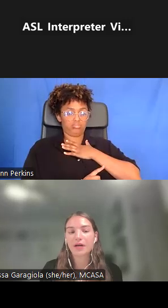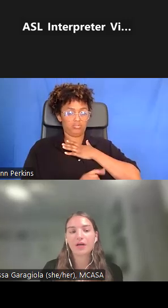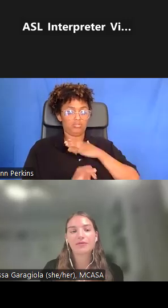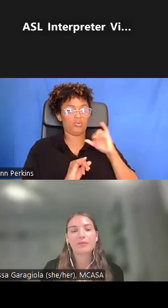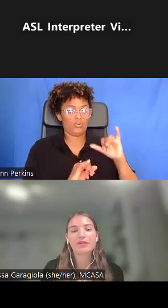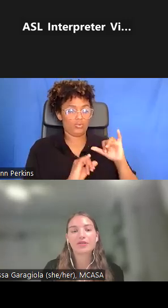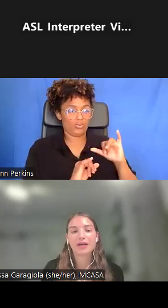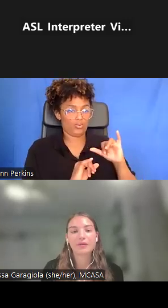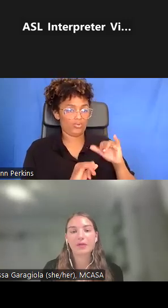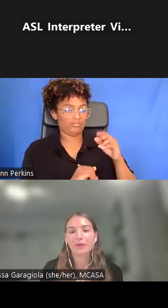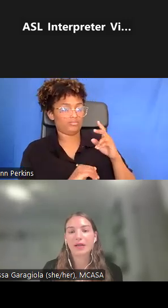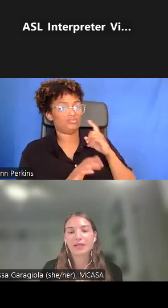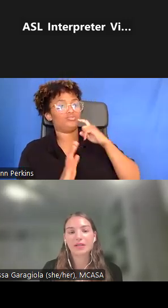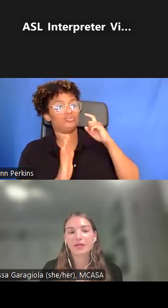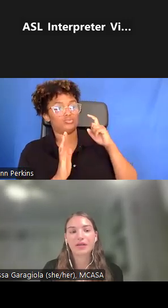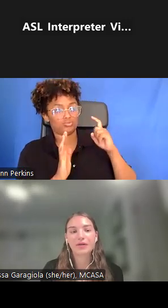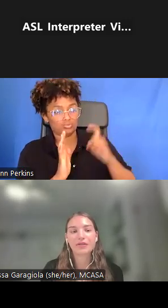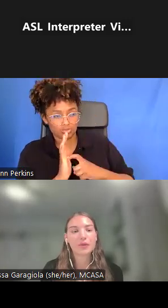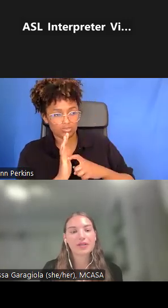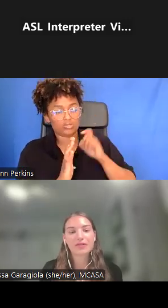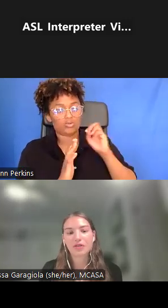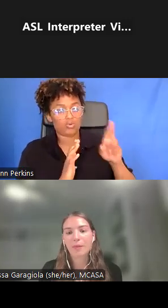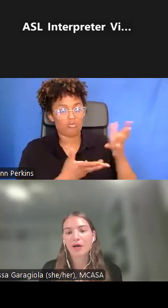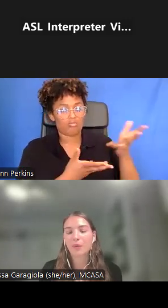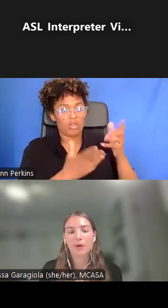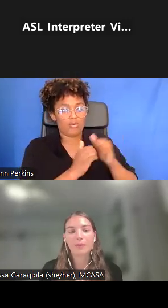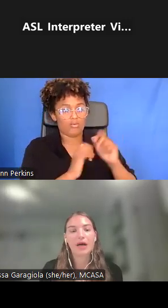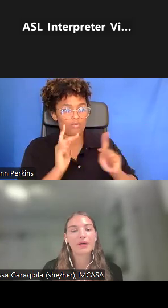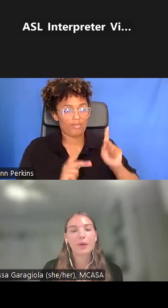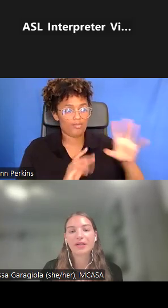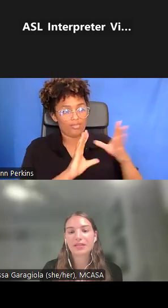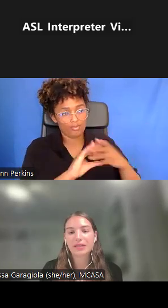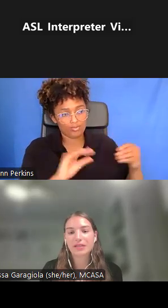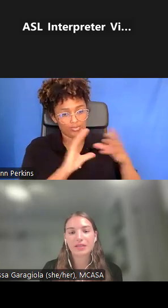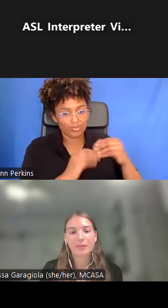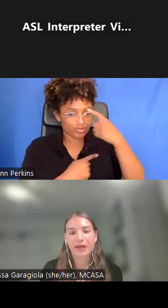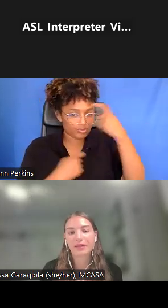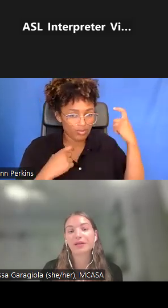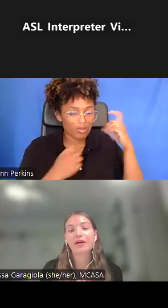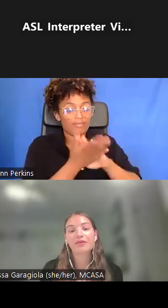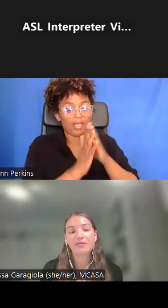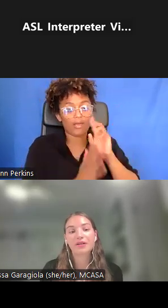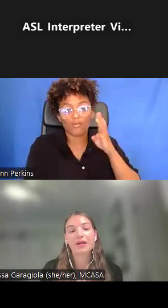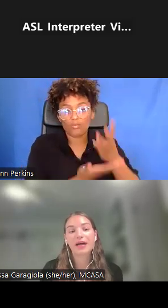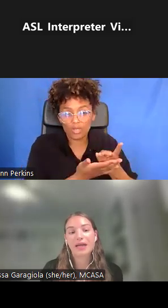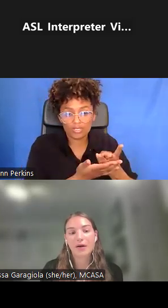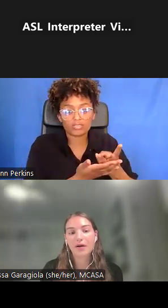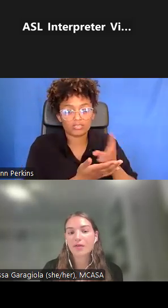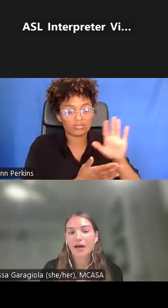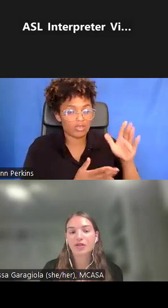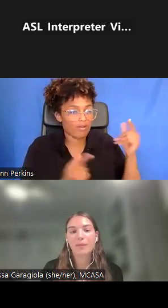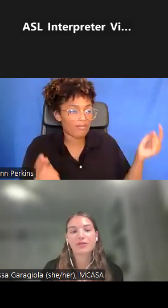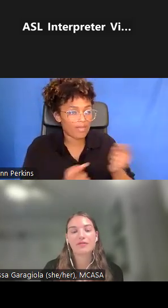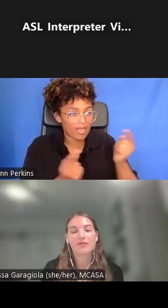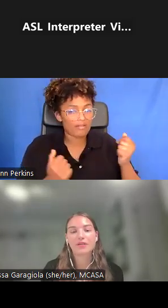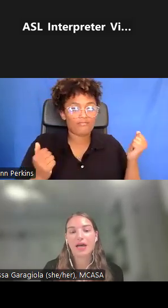have from interacting with people as they're hearing stories of trauma or becoming witnesses to the pain, fear, and terror